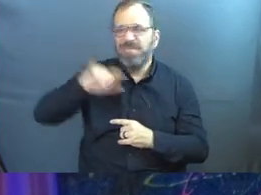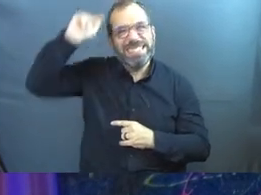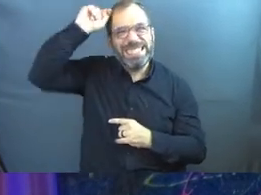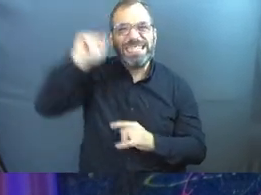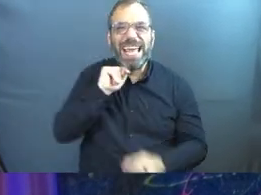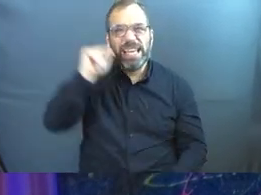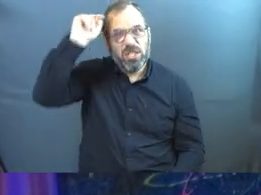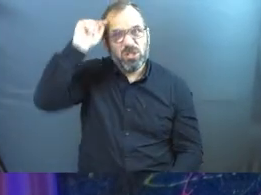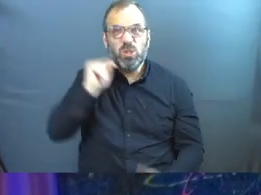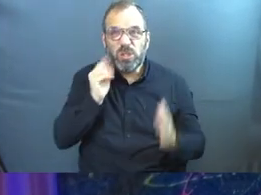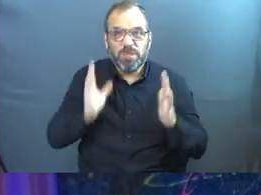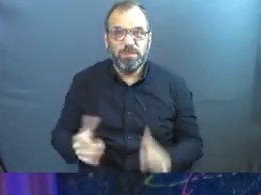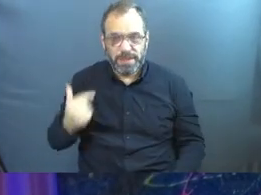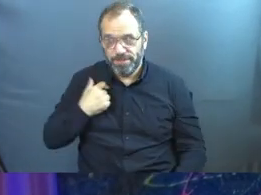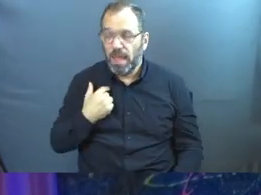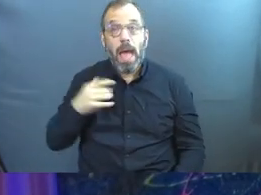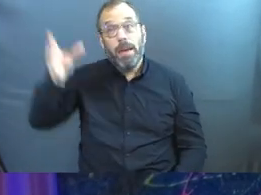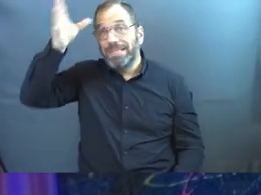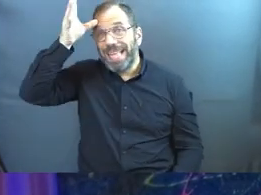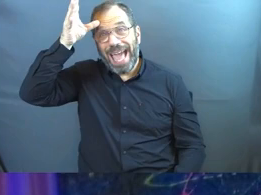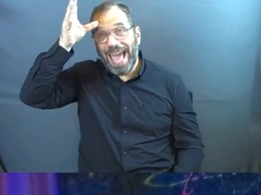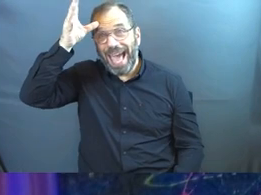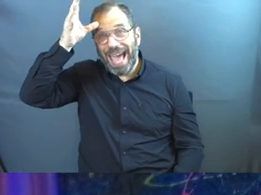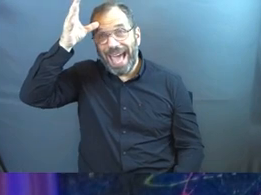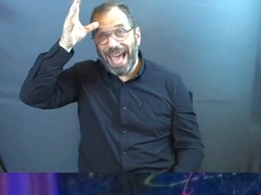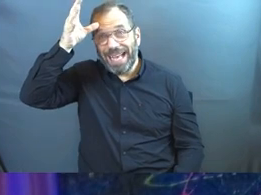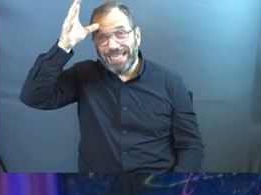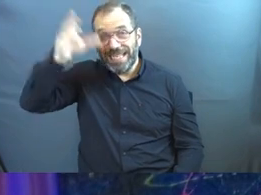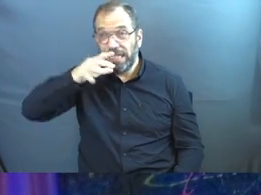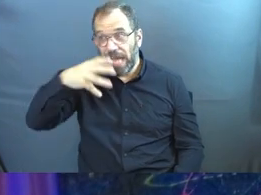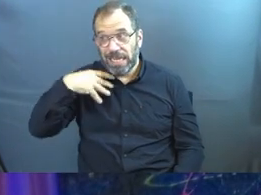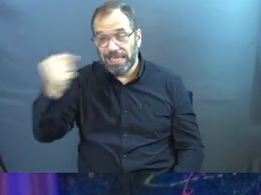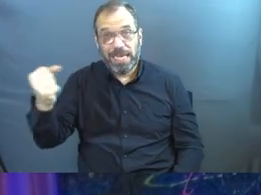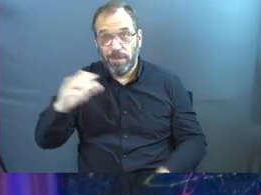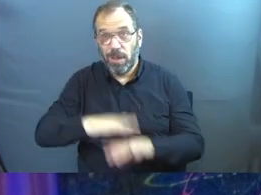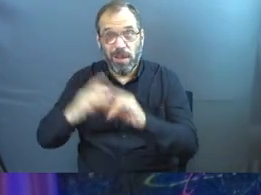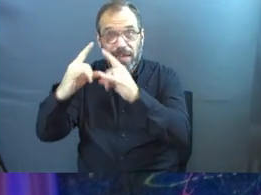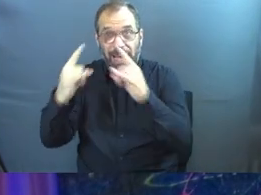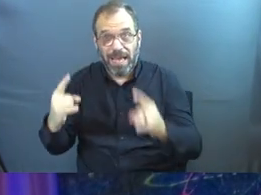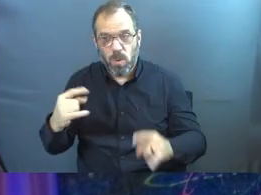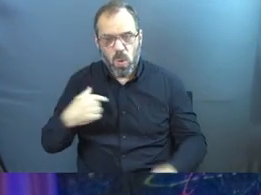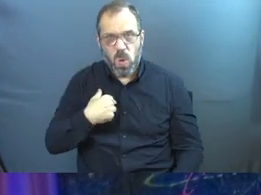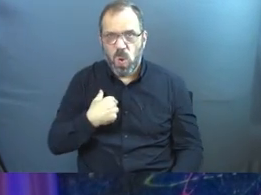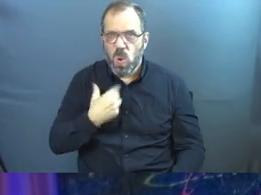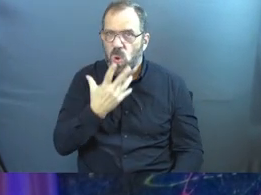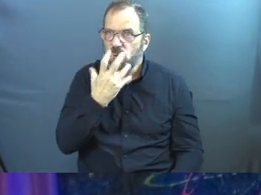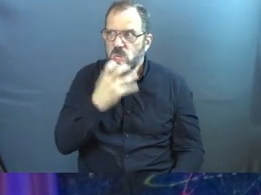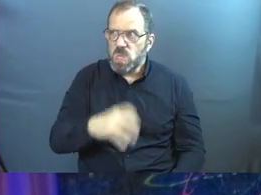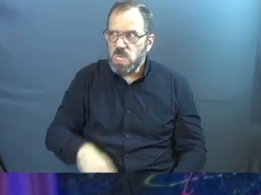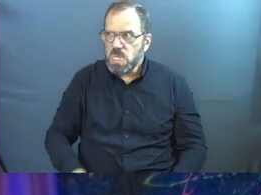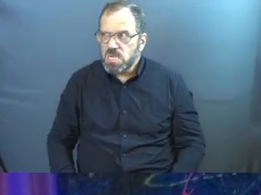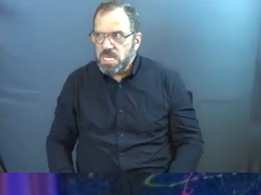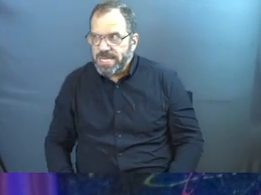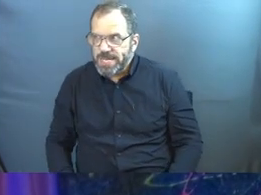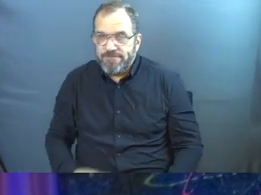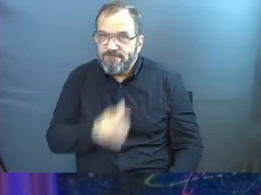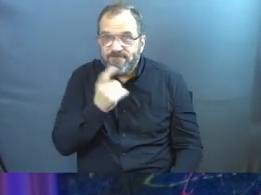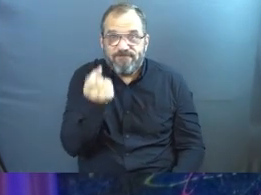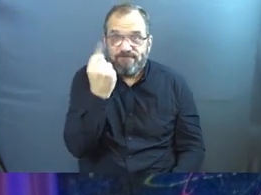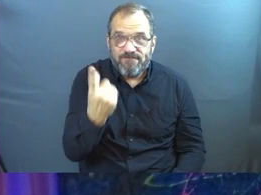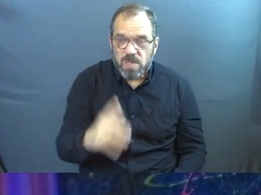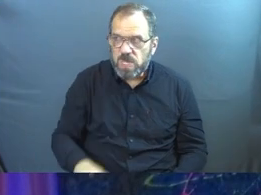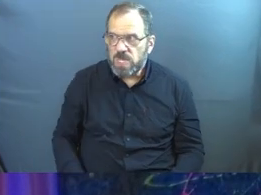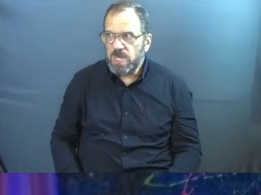teens. And he did not take me on said camping trip. And I was mad. And I didn't